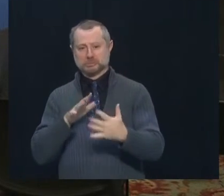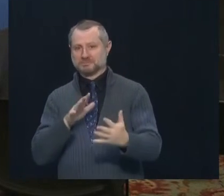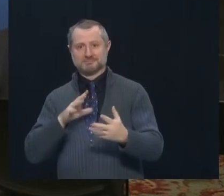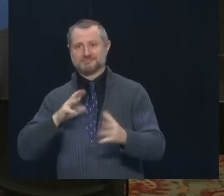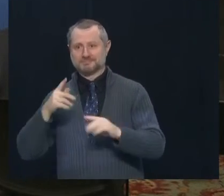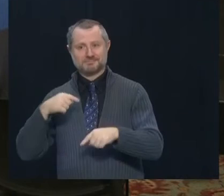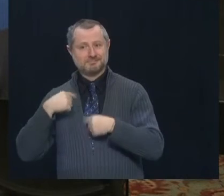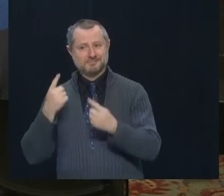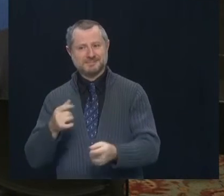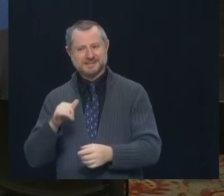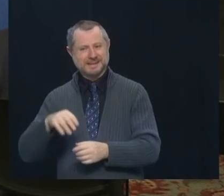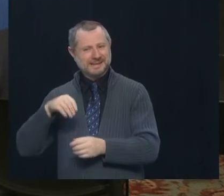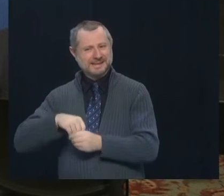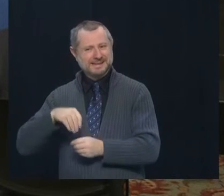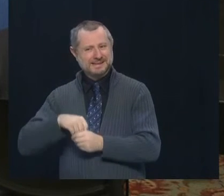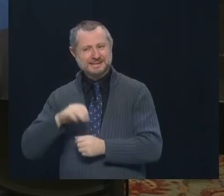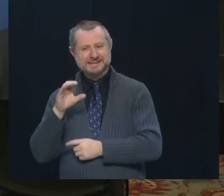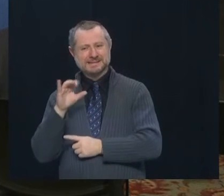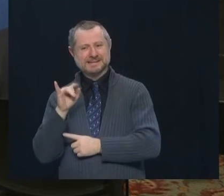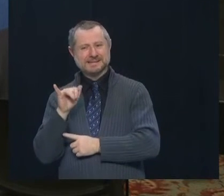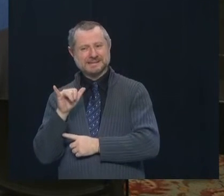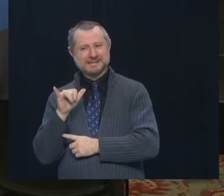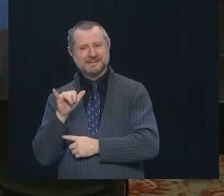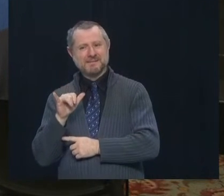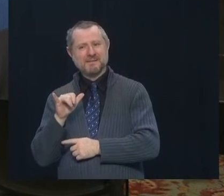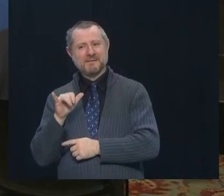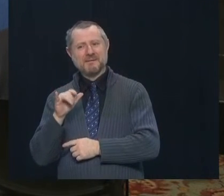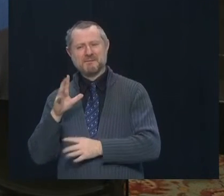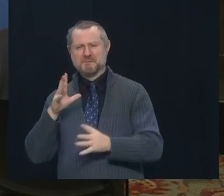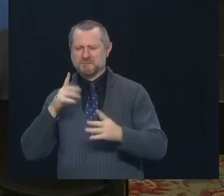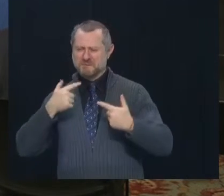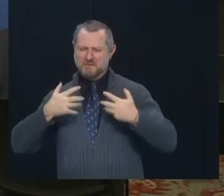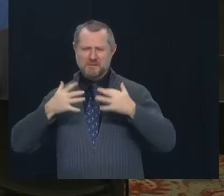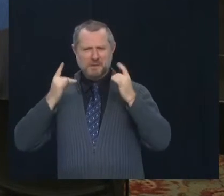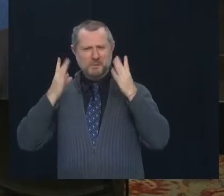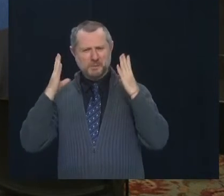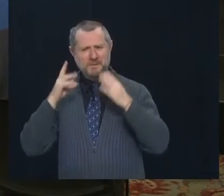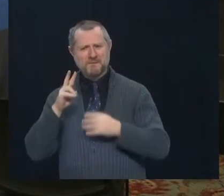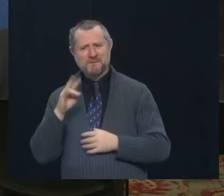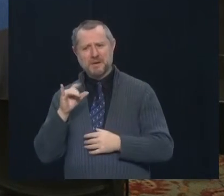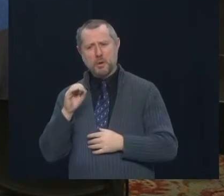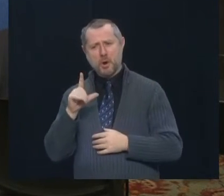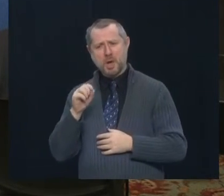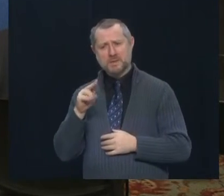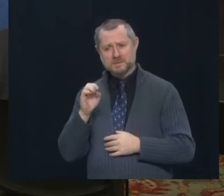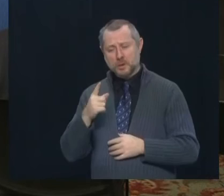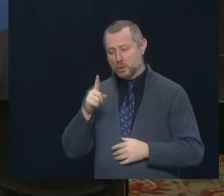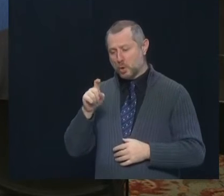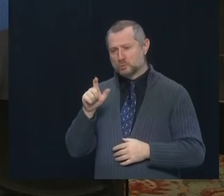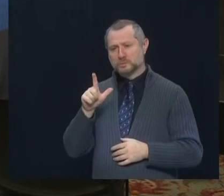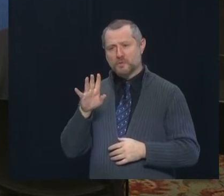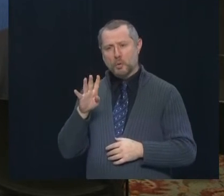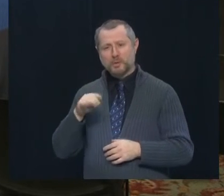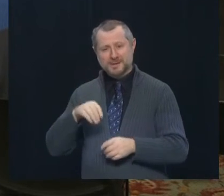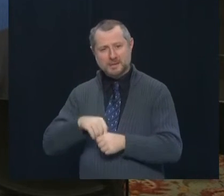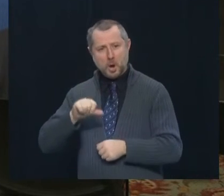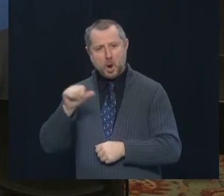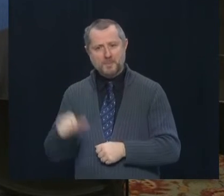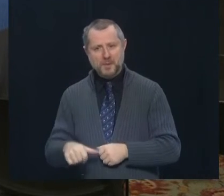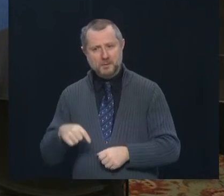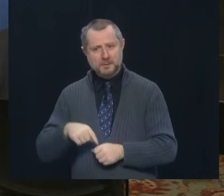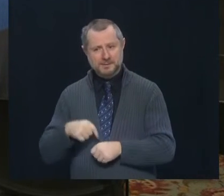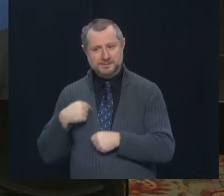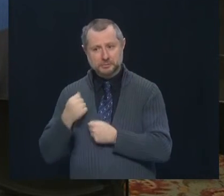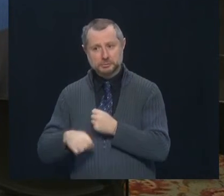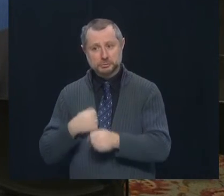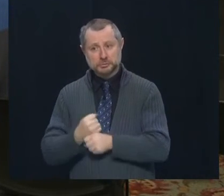city violence. Basically, there have been 124 shootings in Albany so far this year. The police chief says 96% of the victims have been